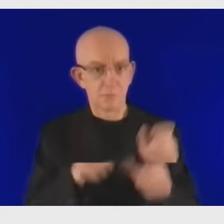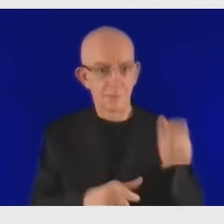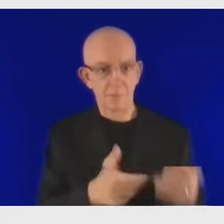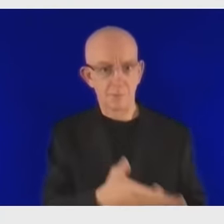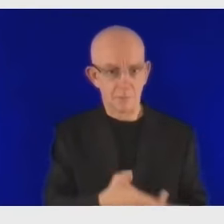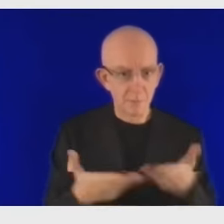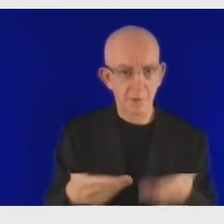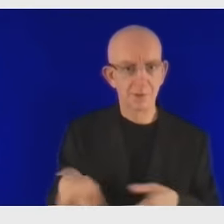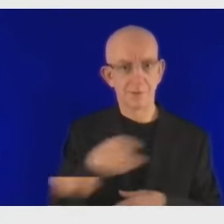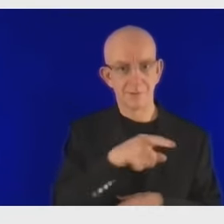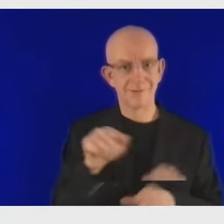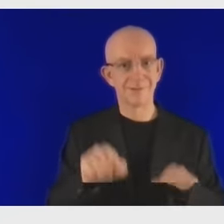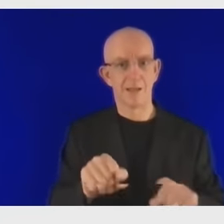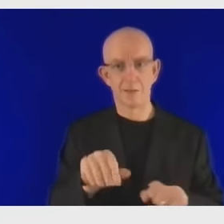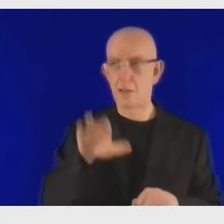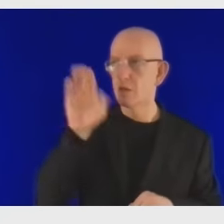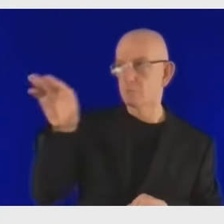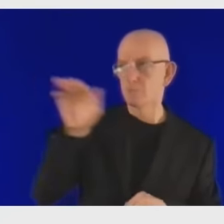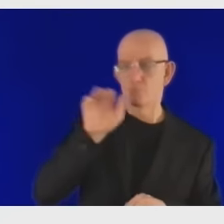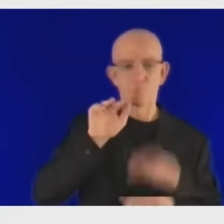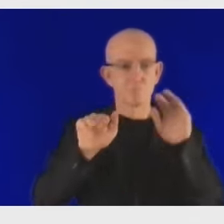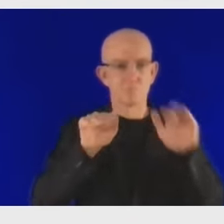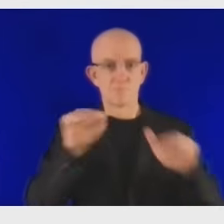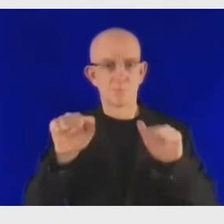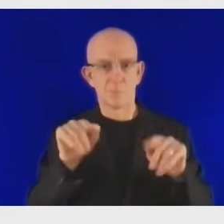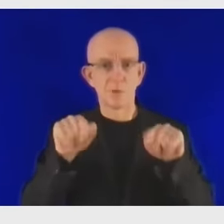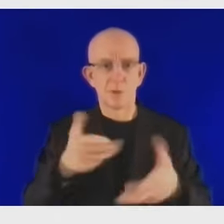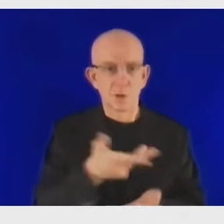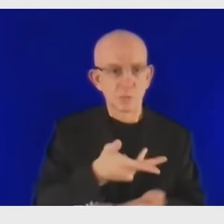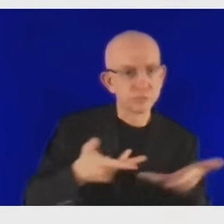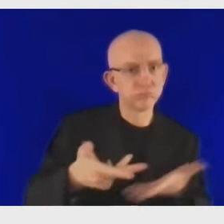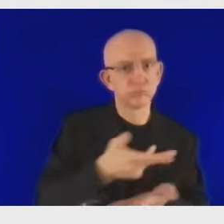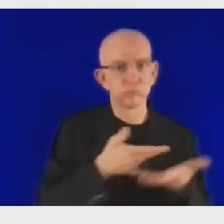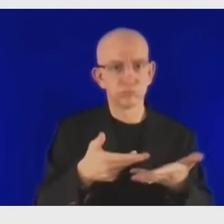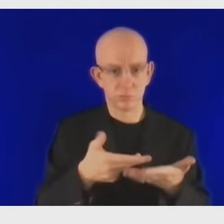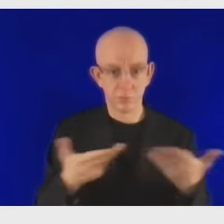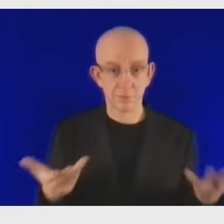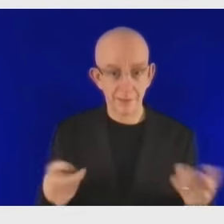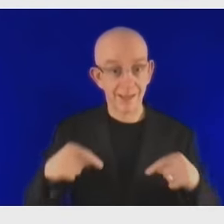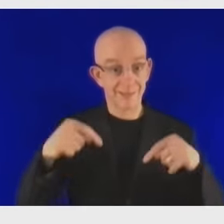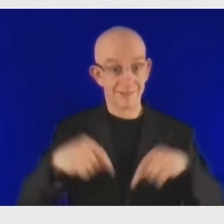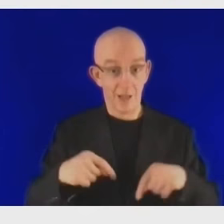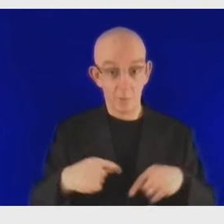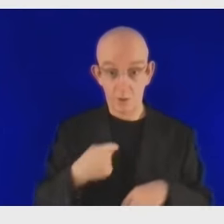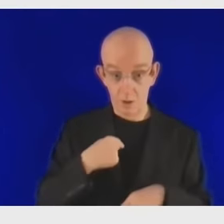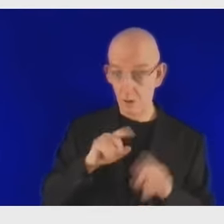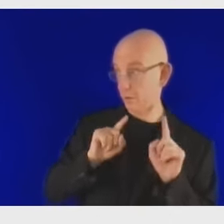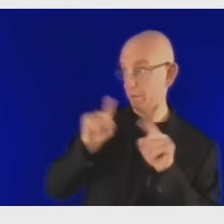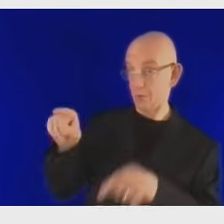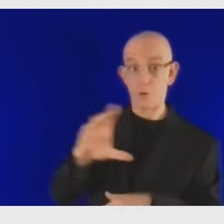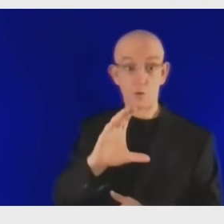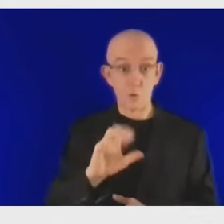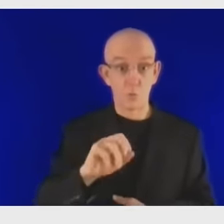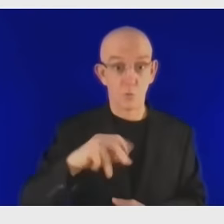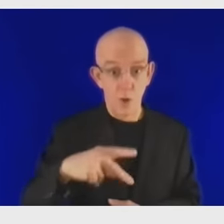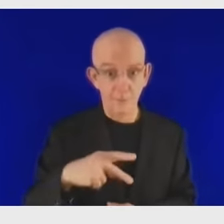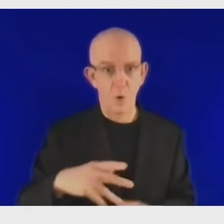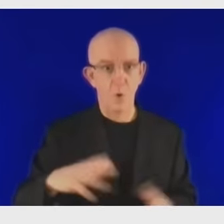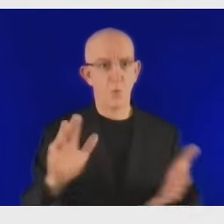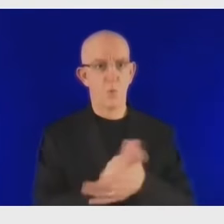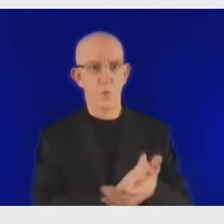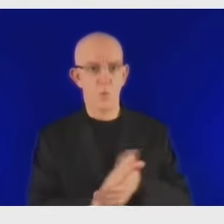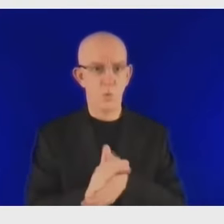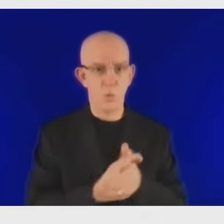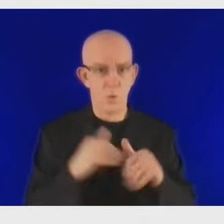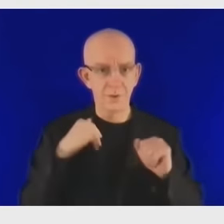can only imagine how indigenous community from my own country, people from coastal areas, they are not being heard. And that